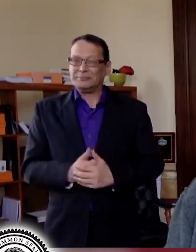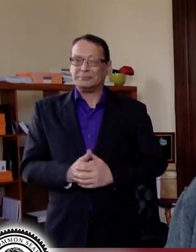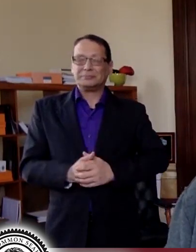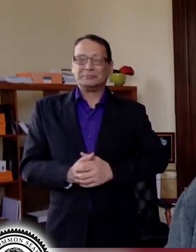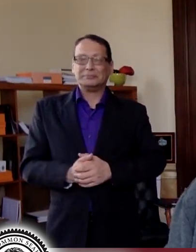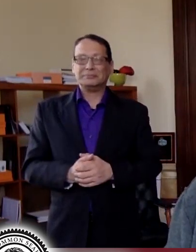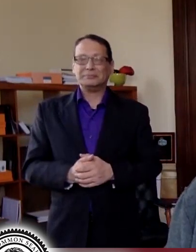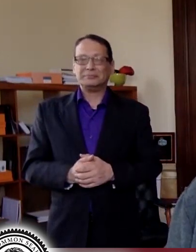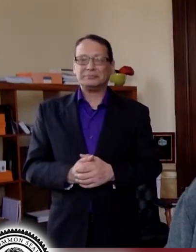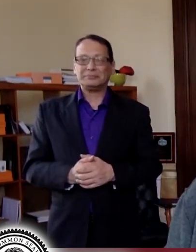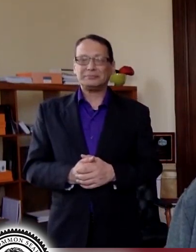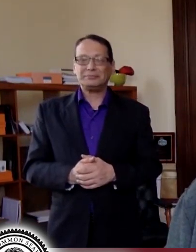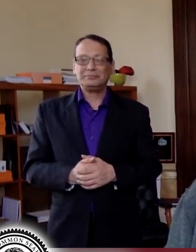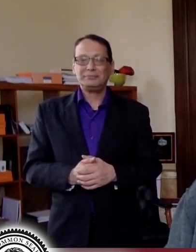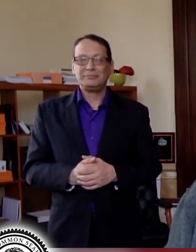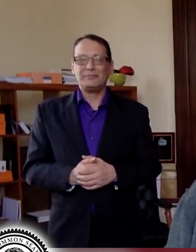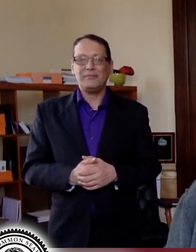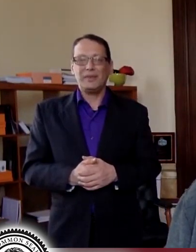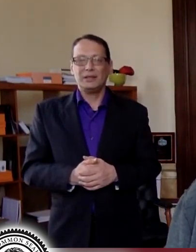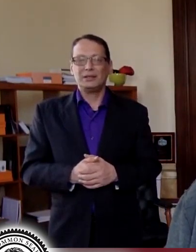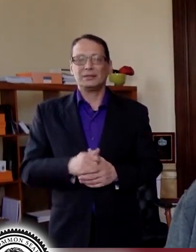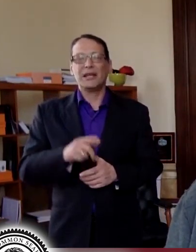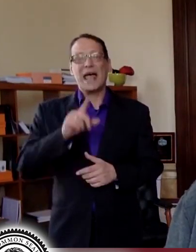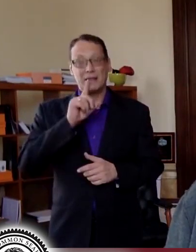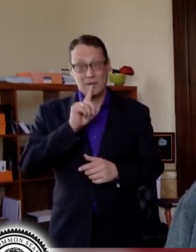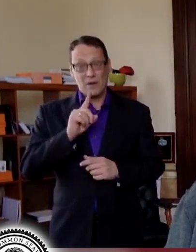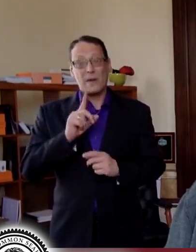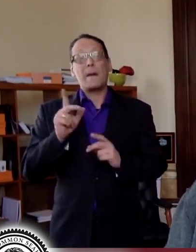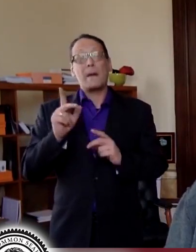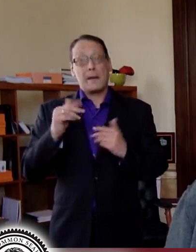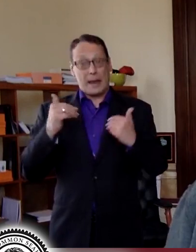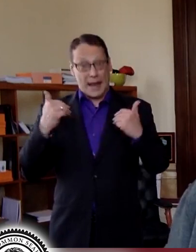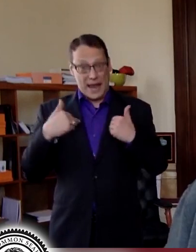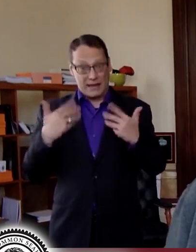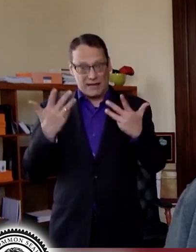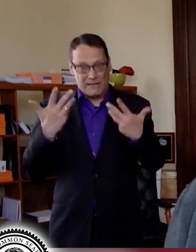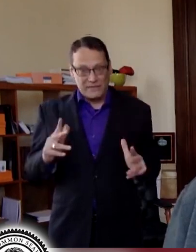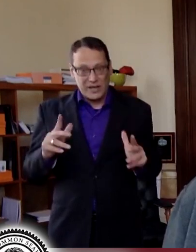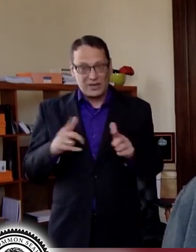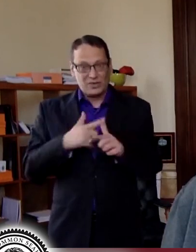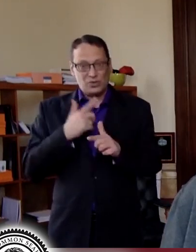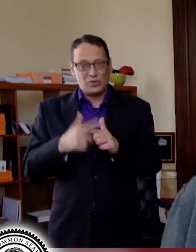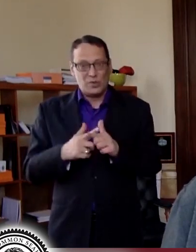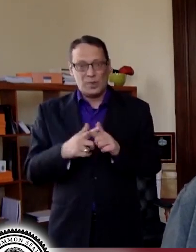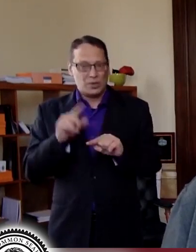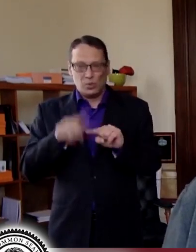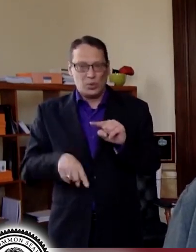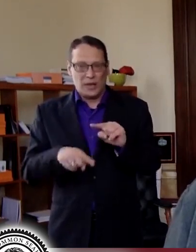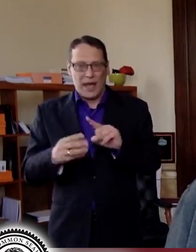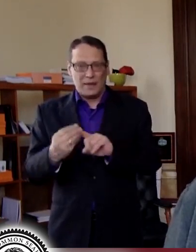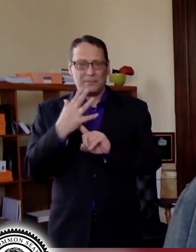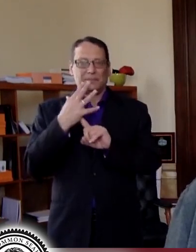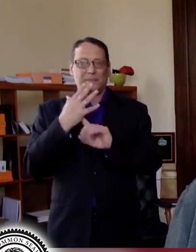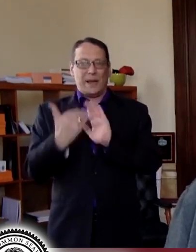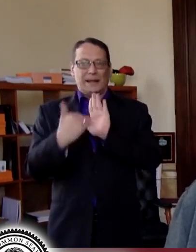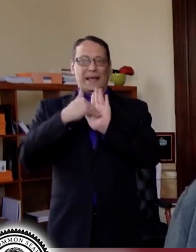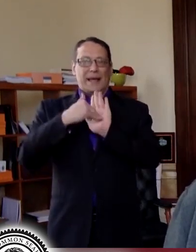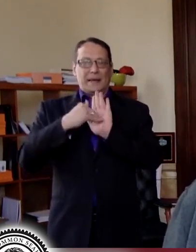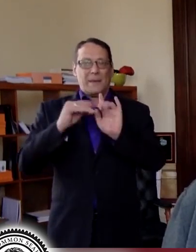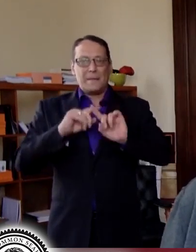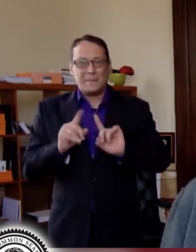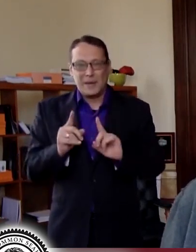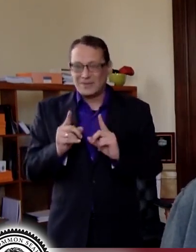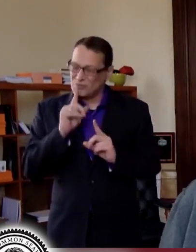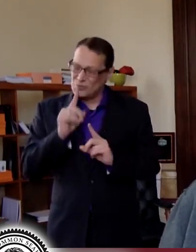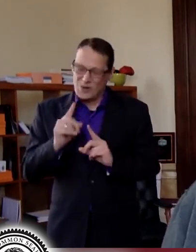that there are folks who believe that once you've had it, that you have some immunity to it, but we don't actually have a lot of